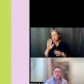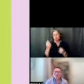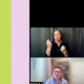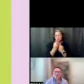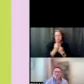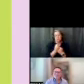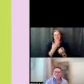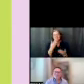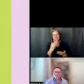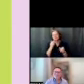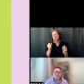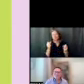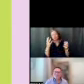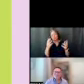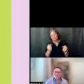much.